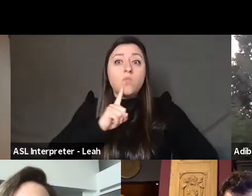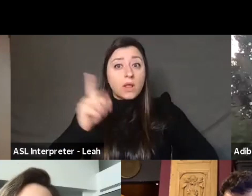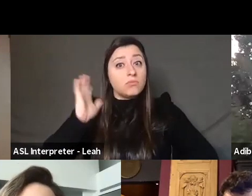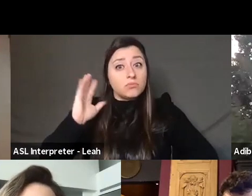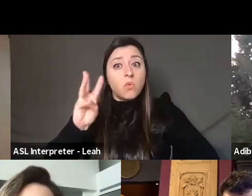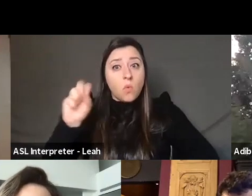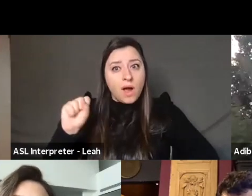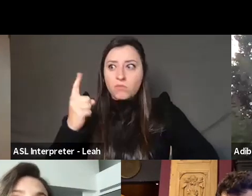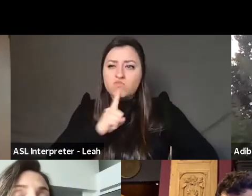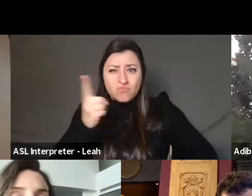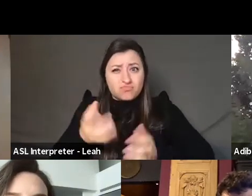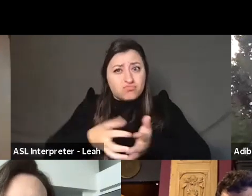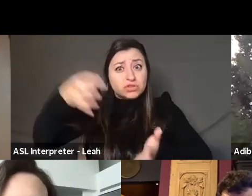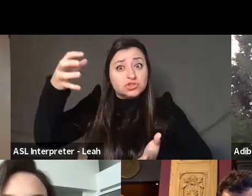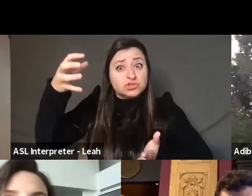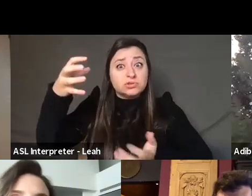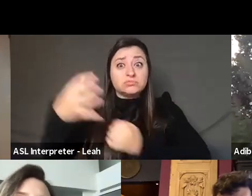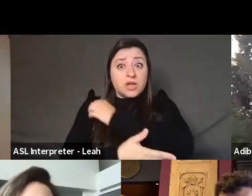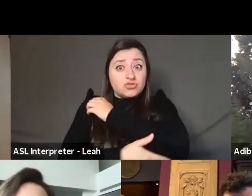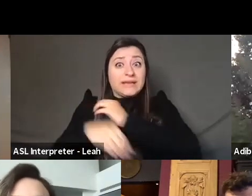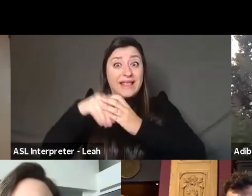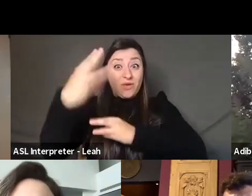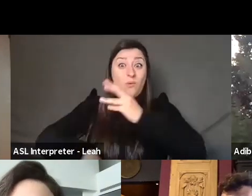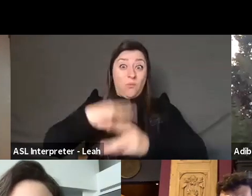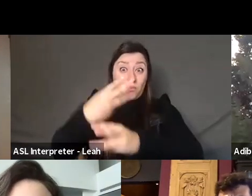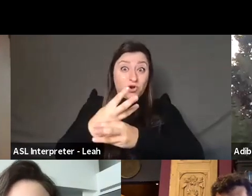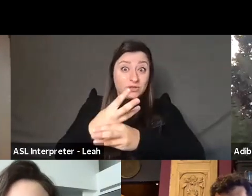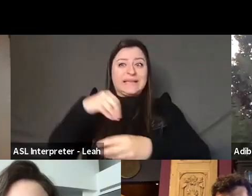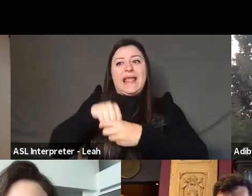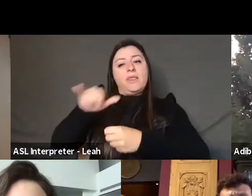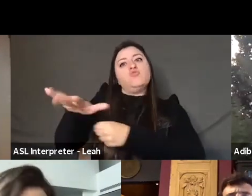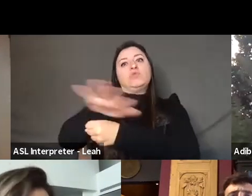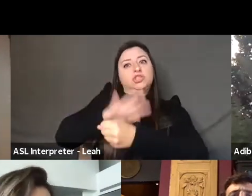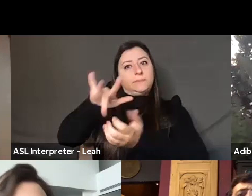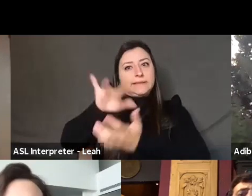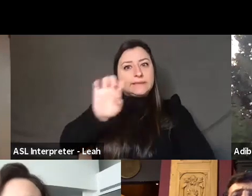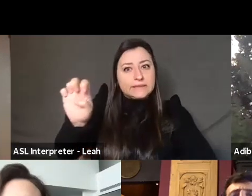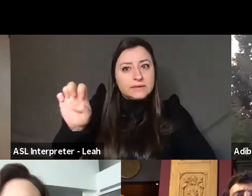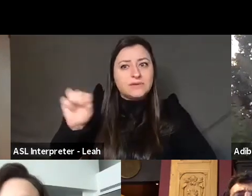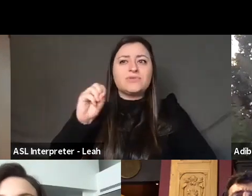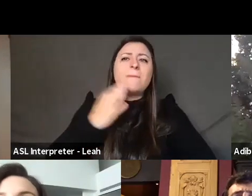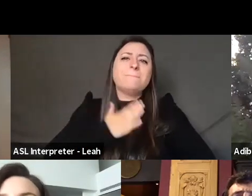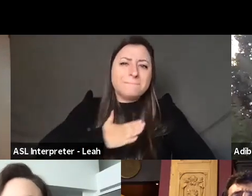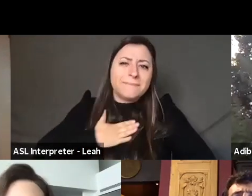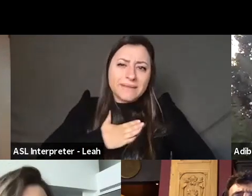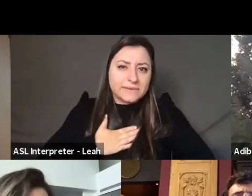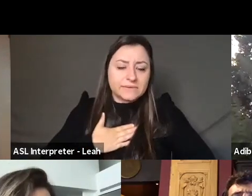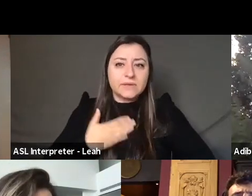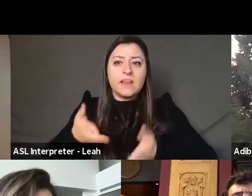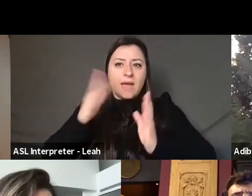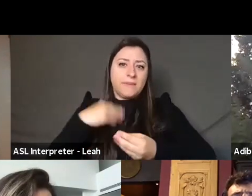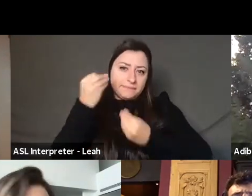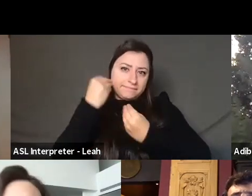most prosperous countries in the world, if not certainly in the region. So please let me give you the